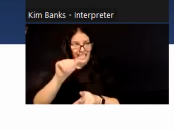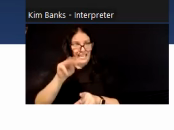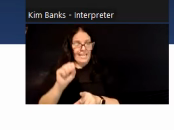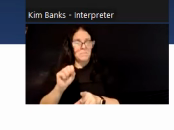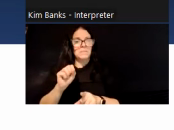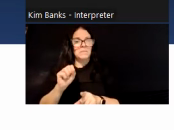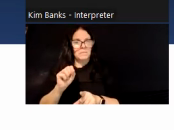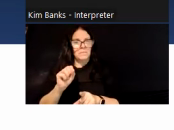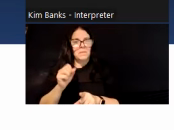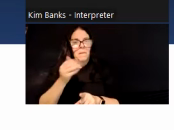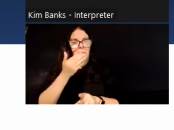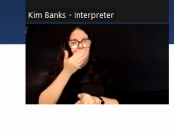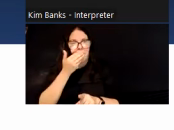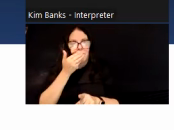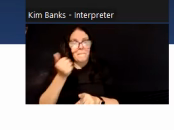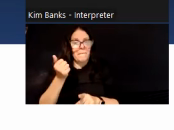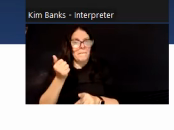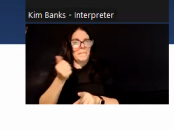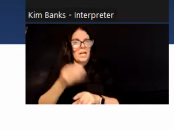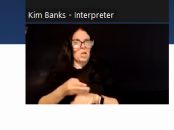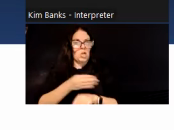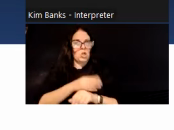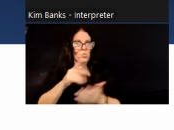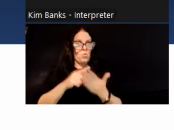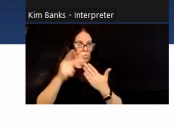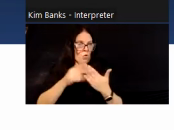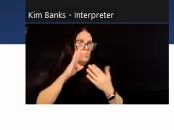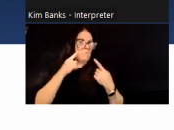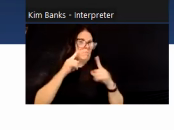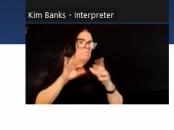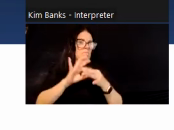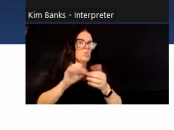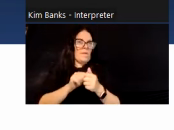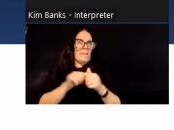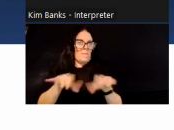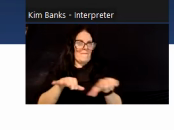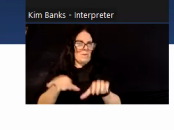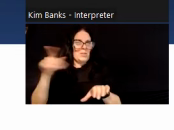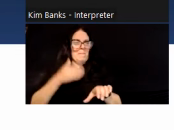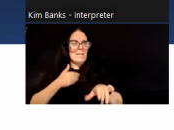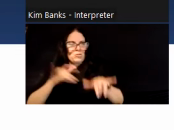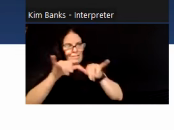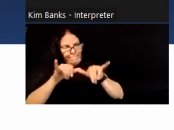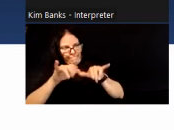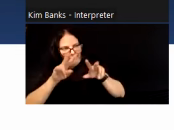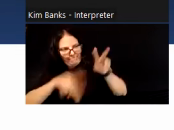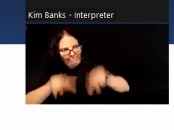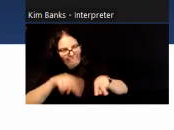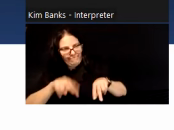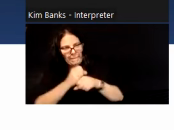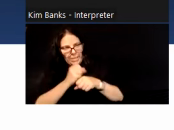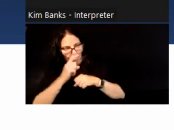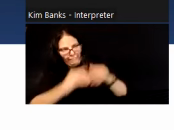better your program is going to do on that performance side that the ministry kind of holds us to